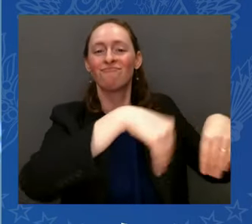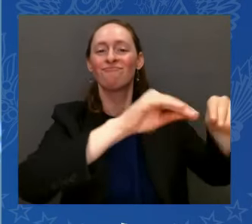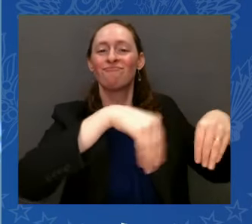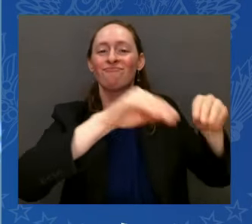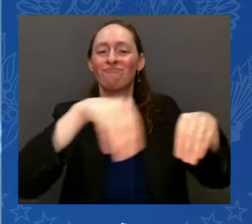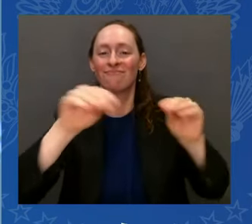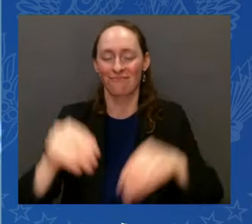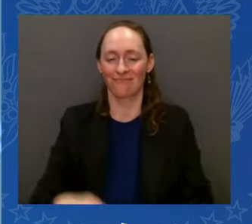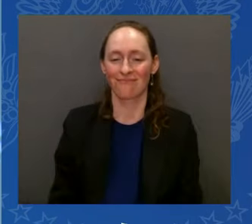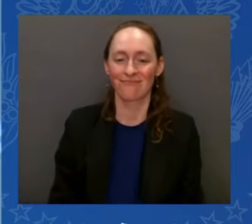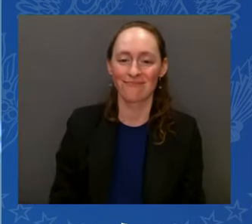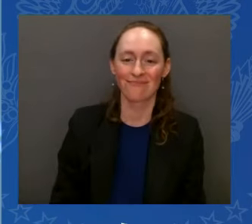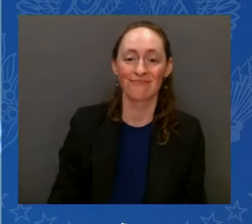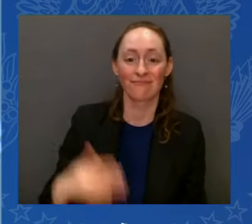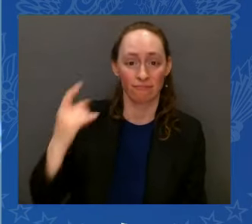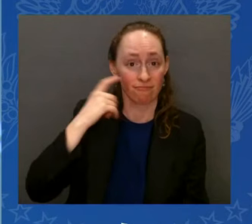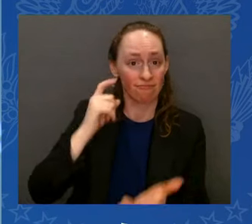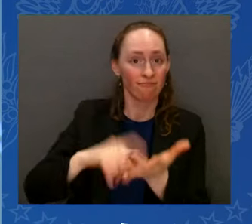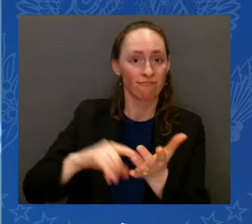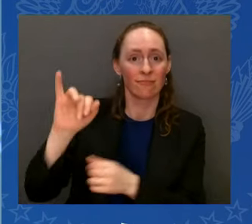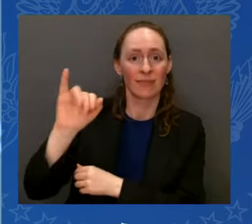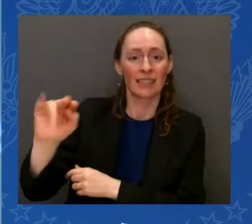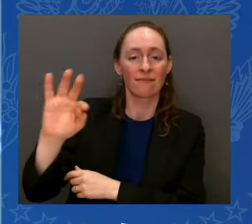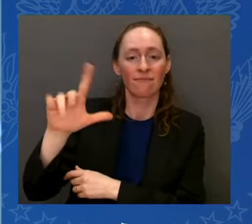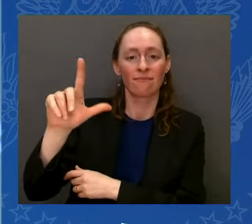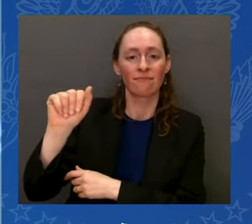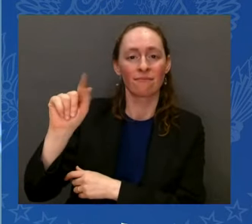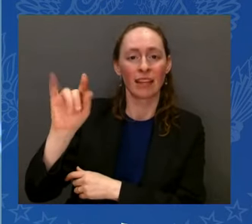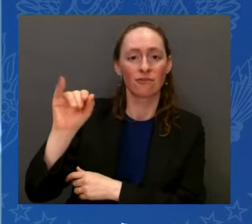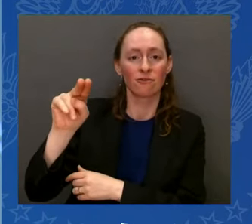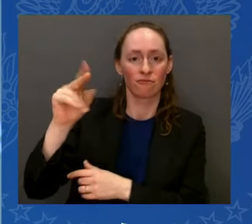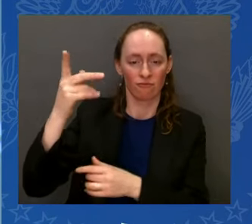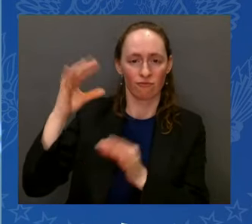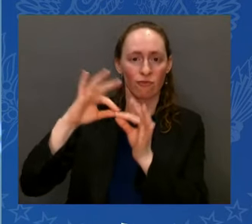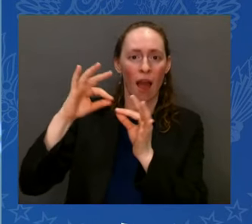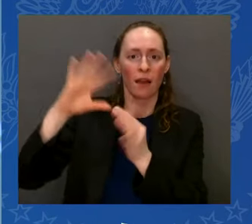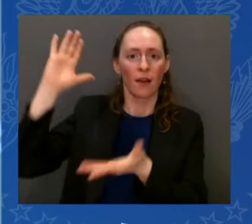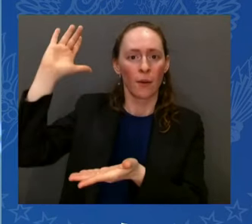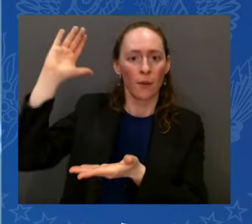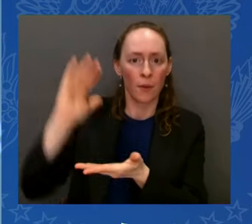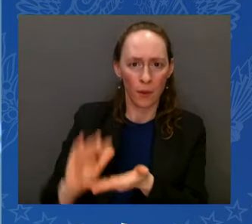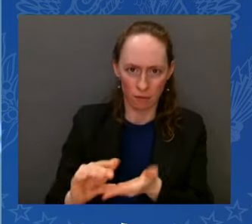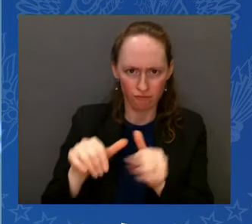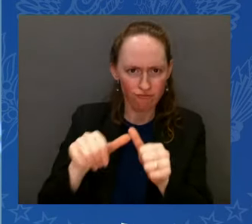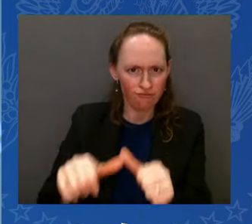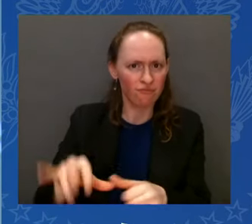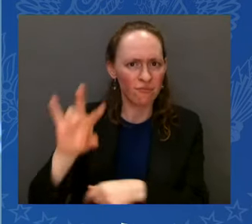to go. Food prices at the grocery store are coming down. Gas prices are down $1.60 their